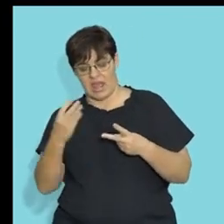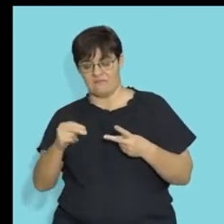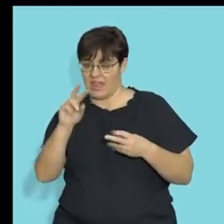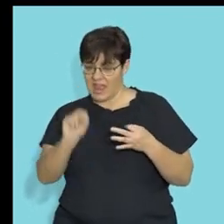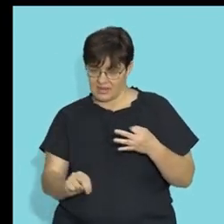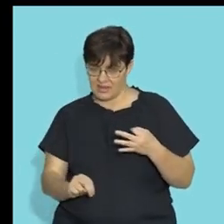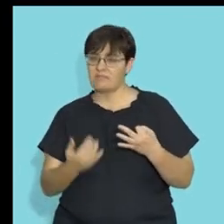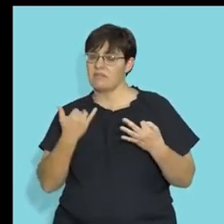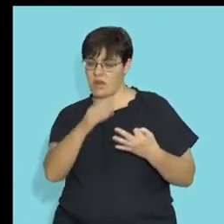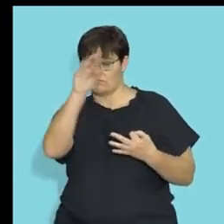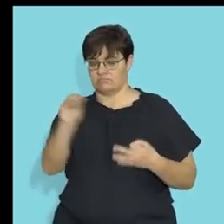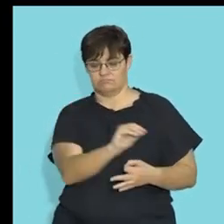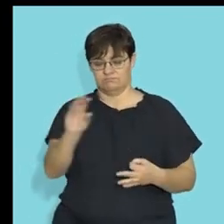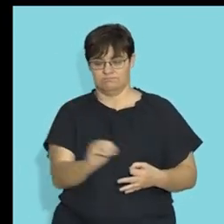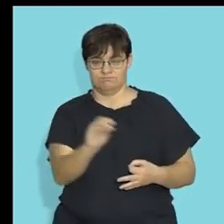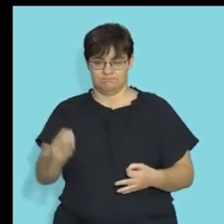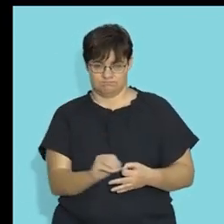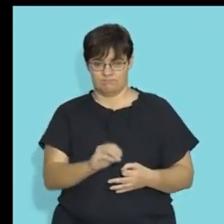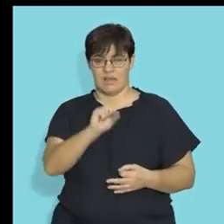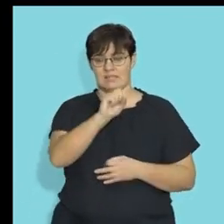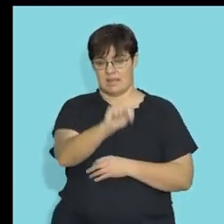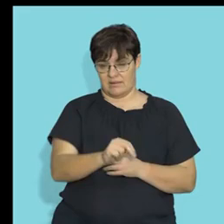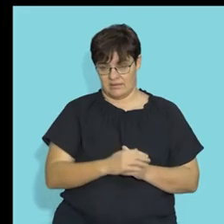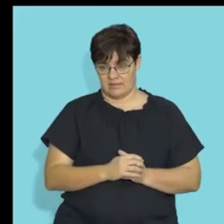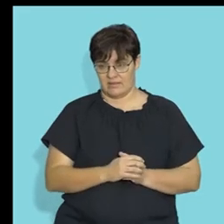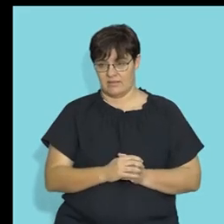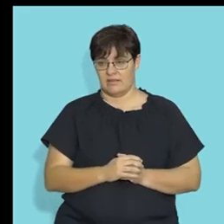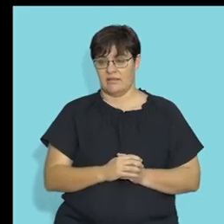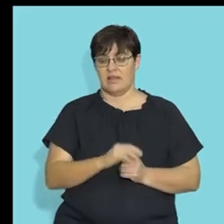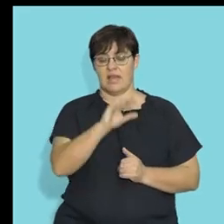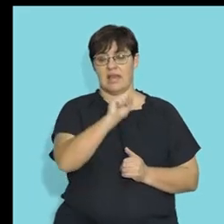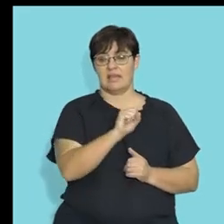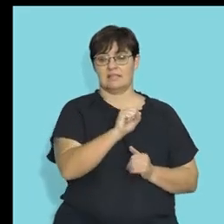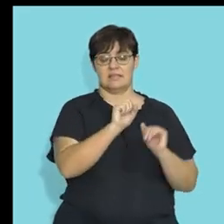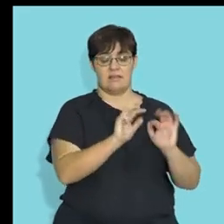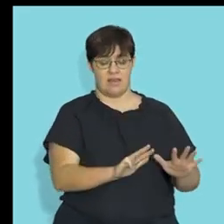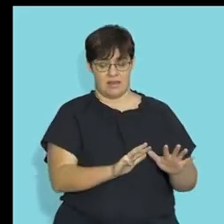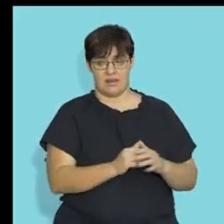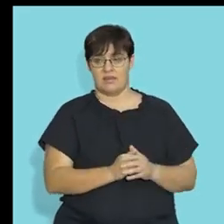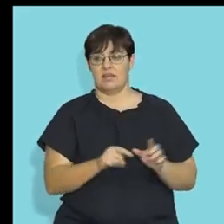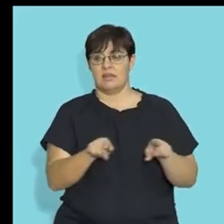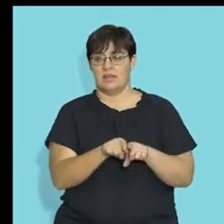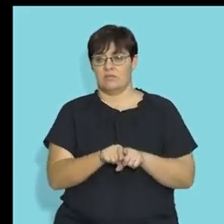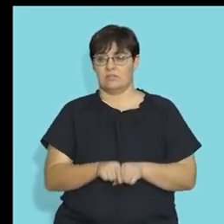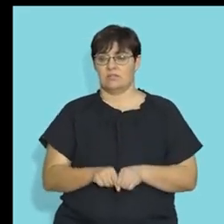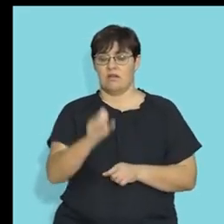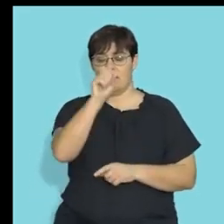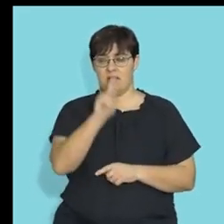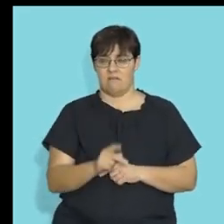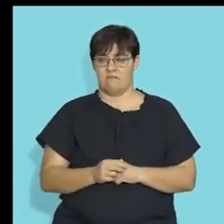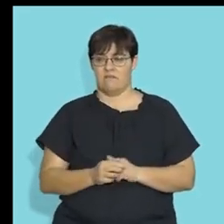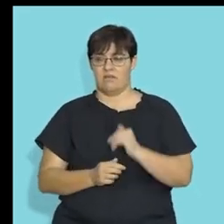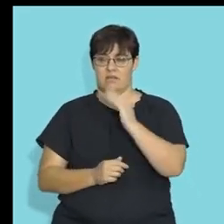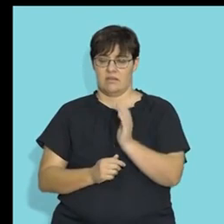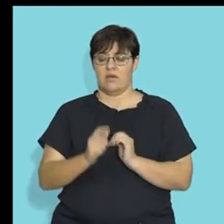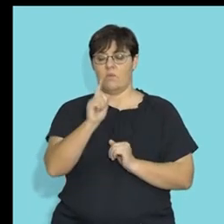my r, as well as my n, I can substitute into Sn. So the sum of the first 9 terms will be equal